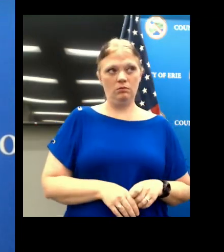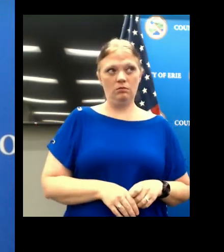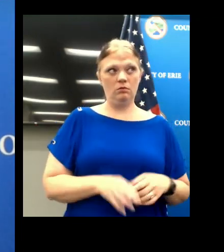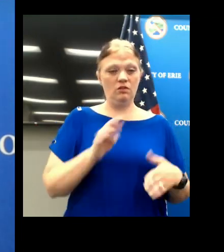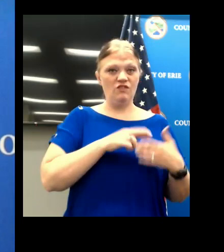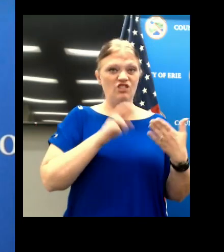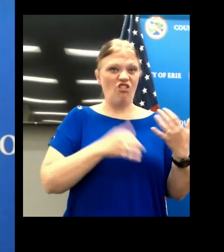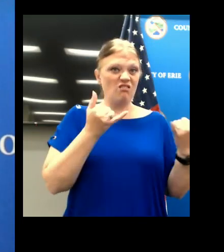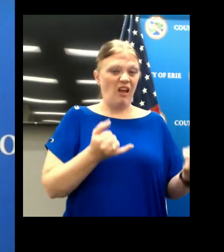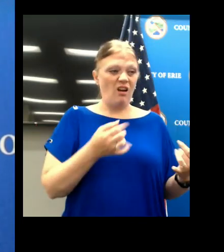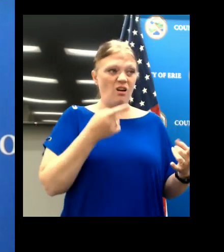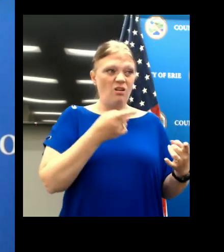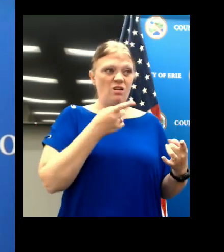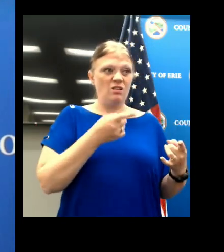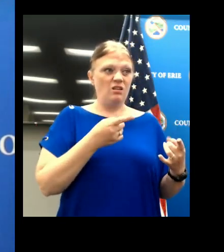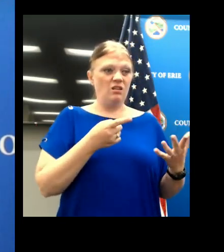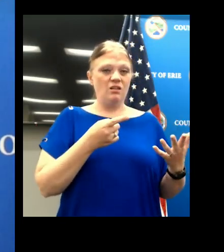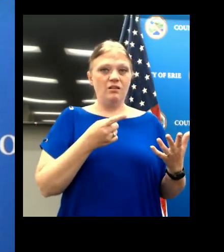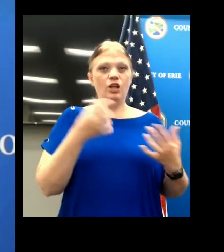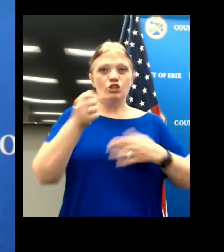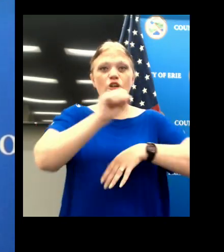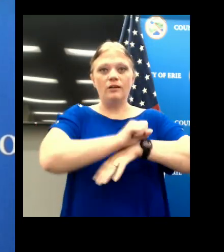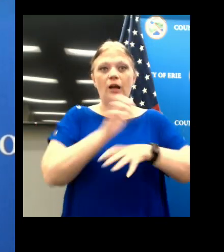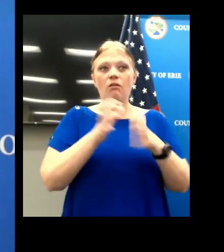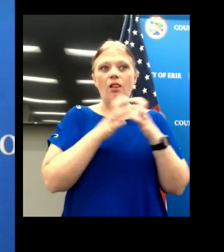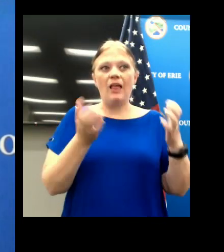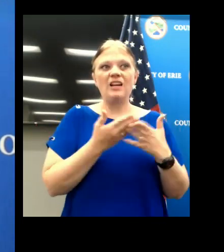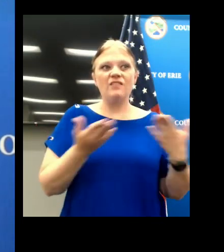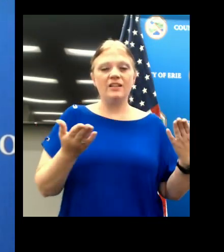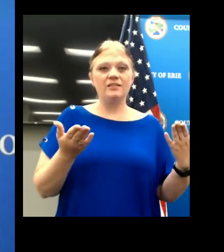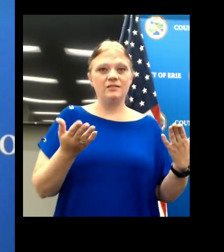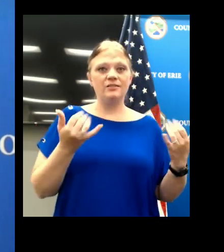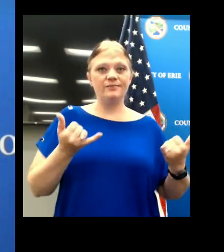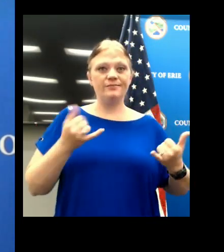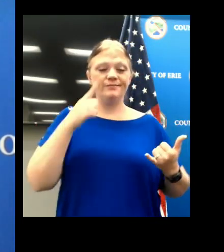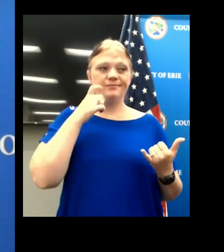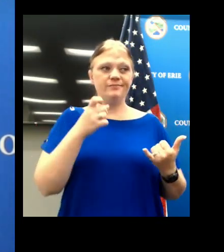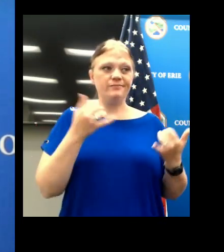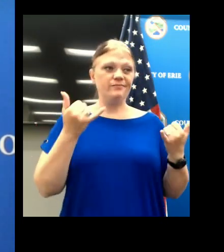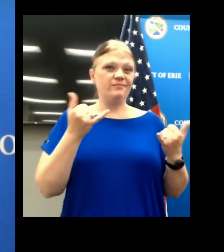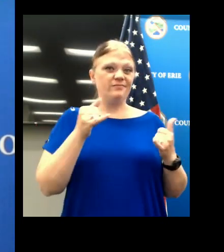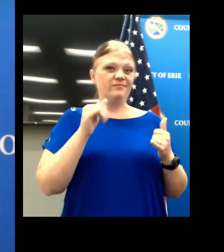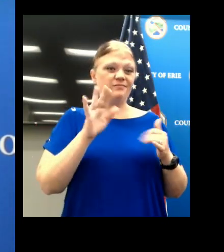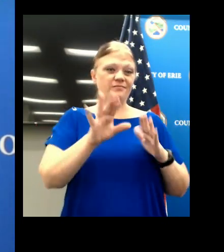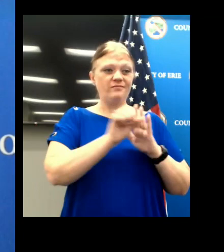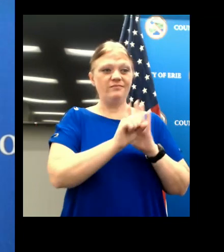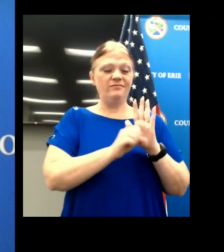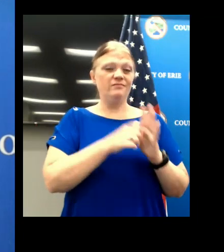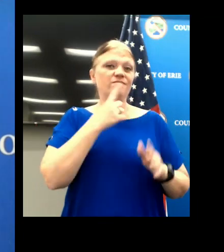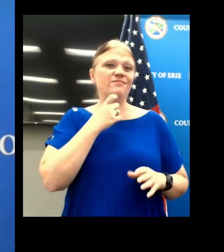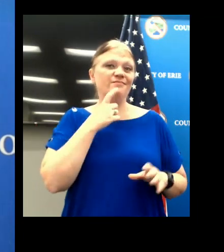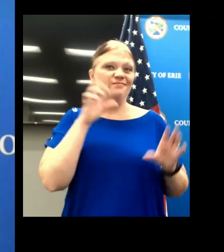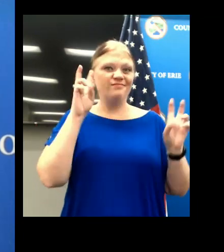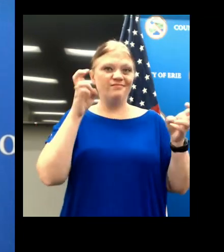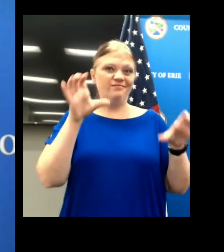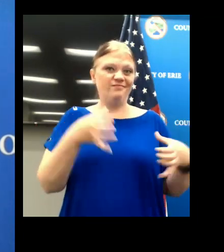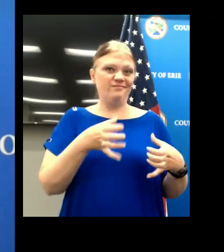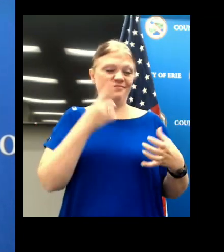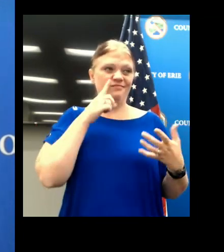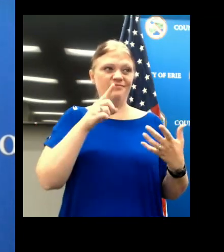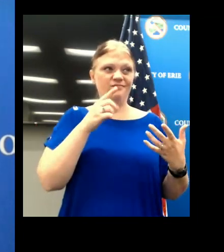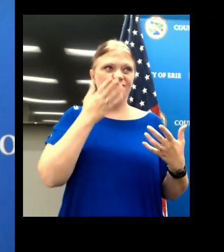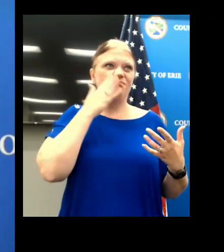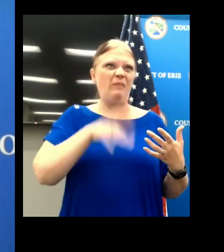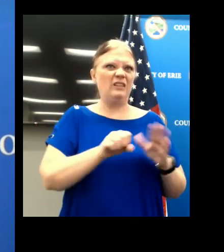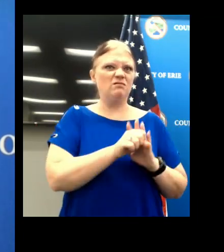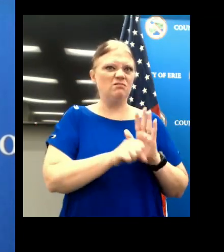result, they're back to having shut down a lot of things, because they're now one of those states that's in the red category for being a kind of a